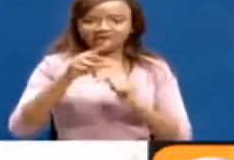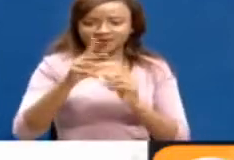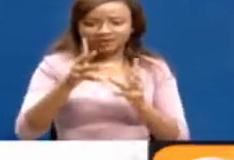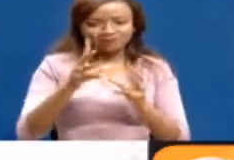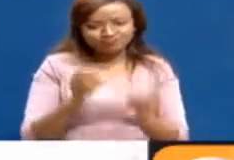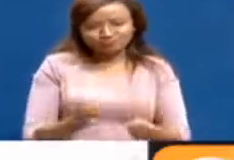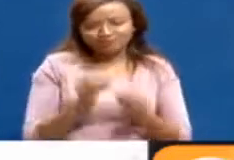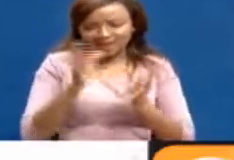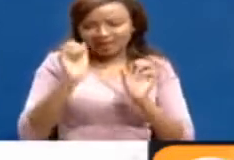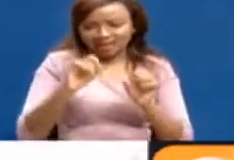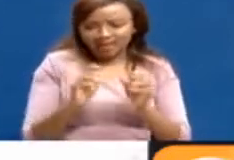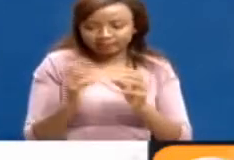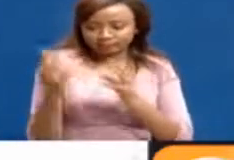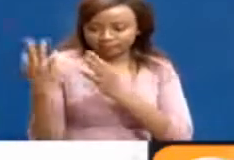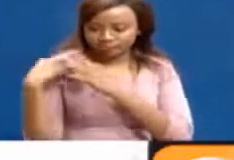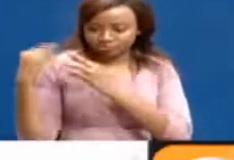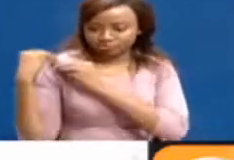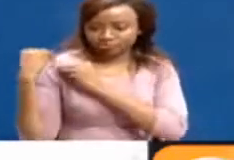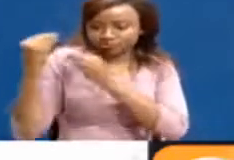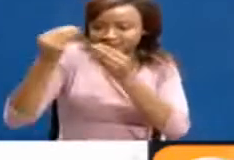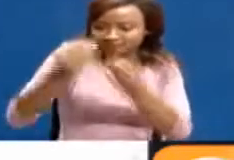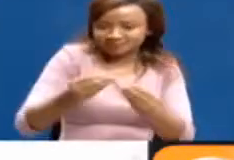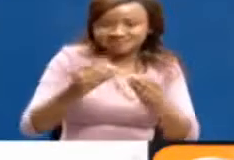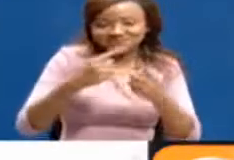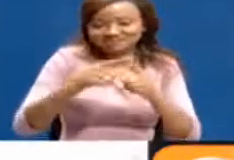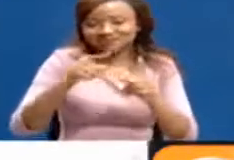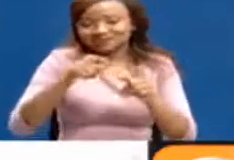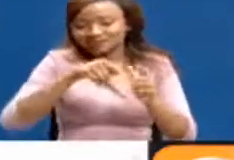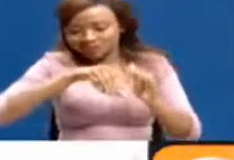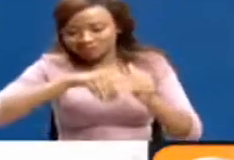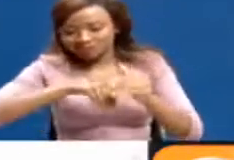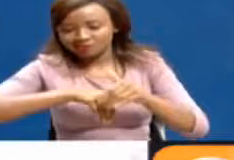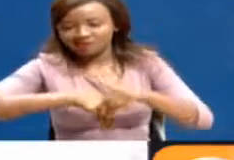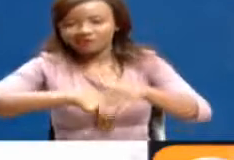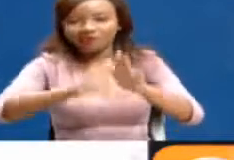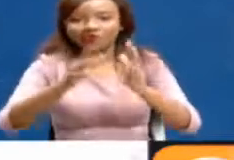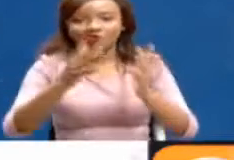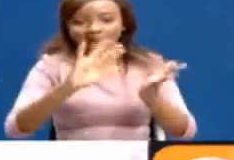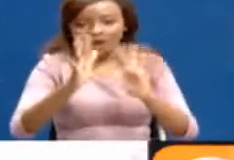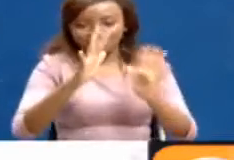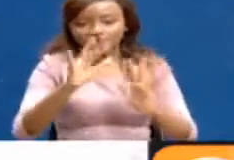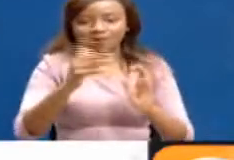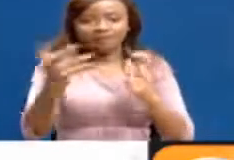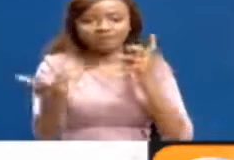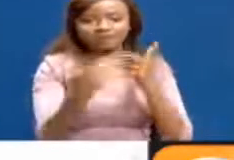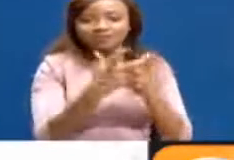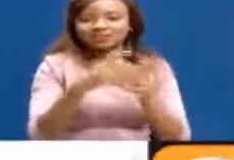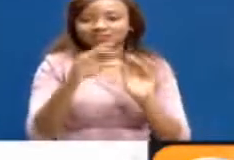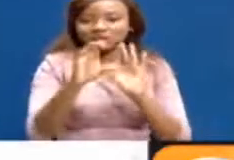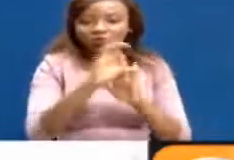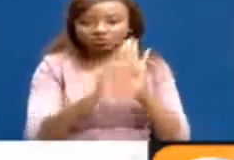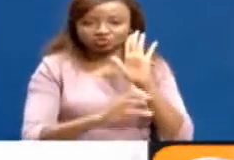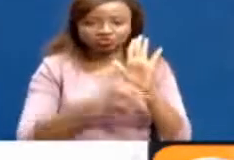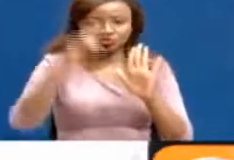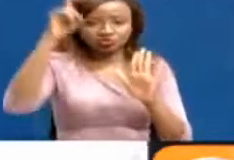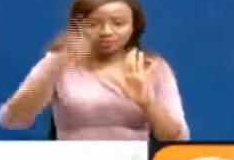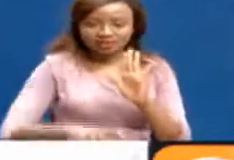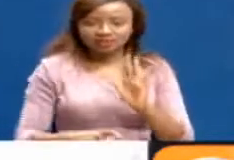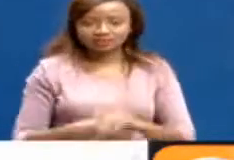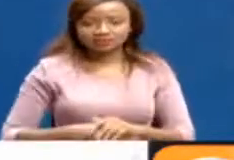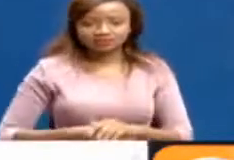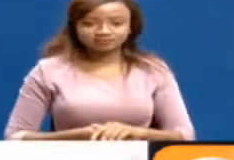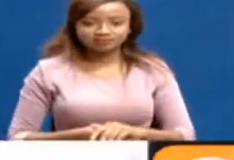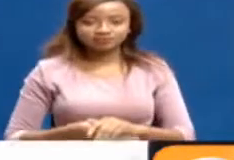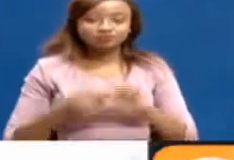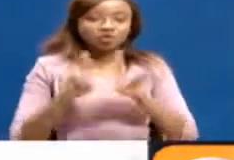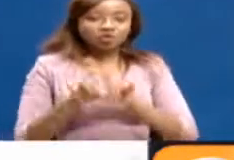you don't get an inch and take a mile. So there are many things that we want to do in Nairobi in those 4 functions that have been transferred, but